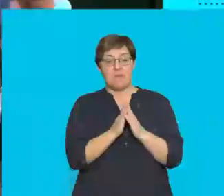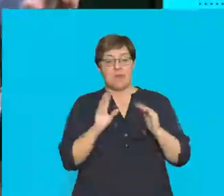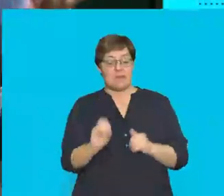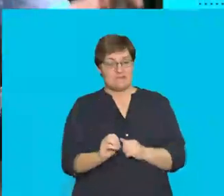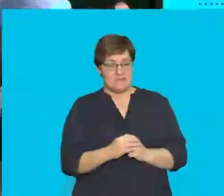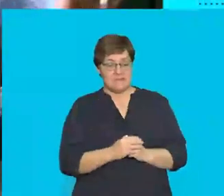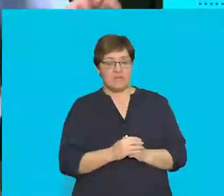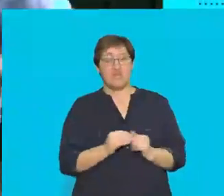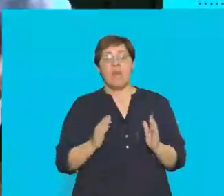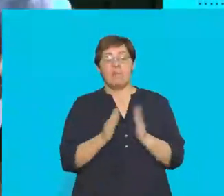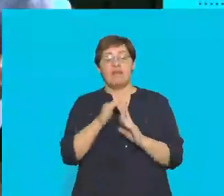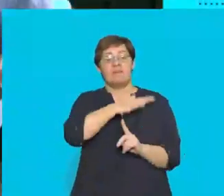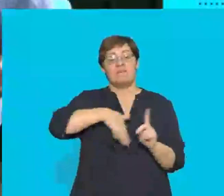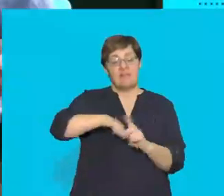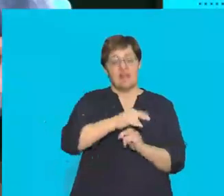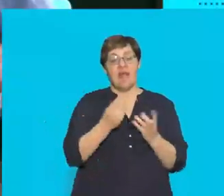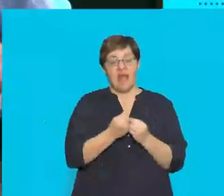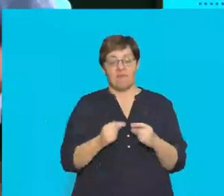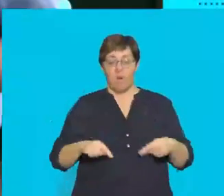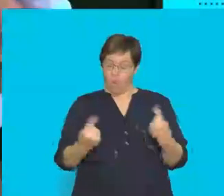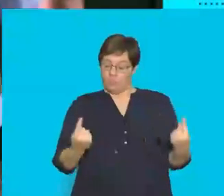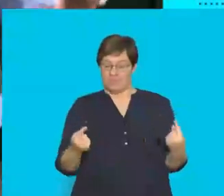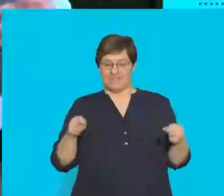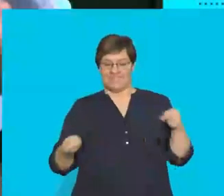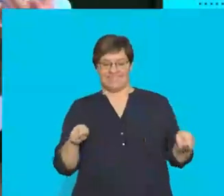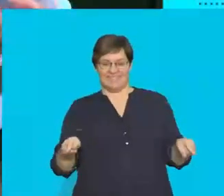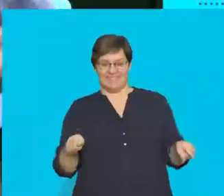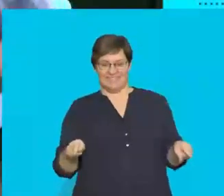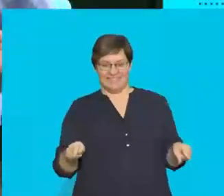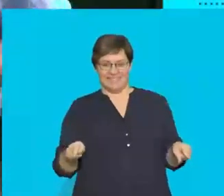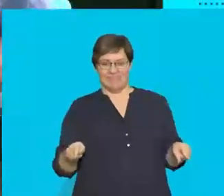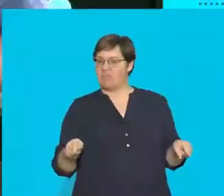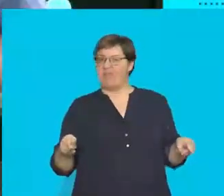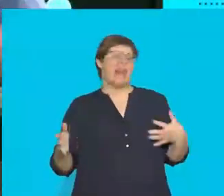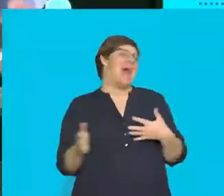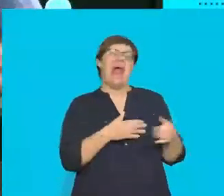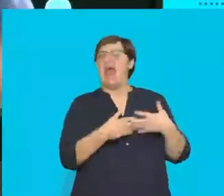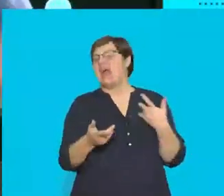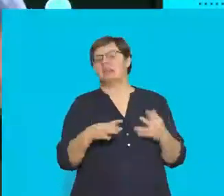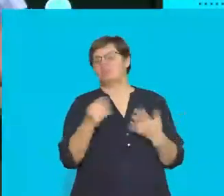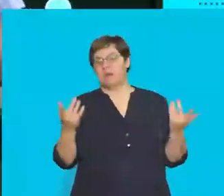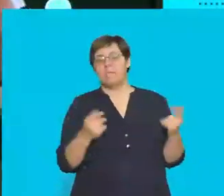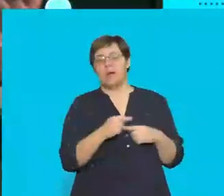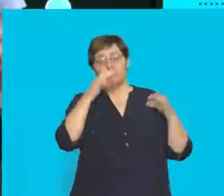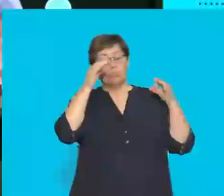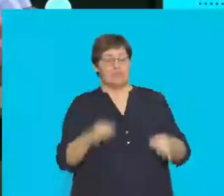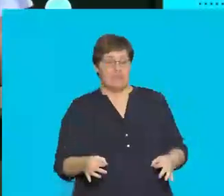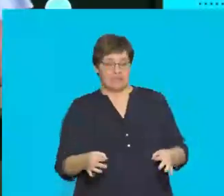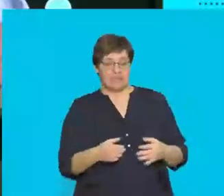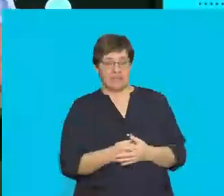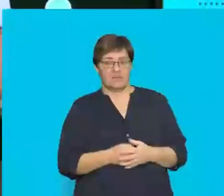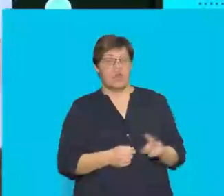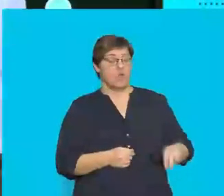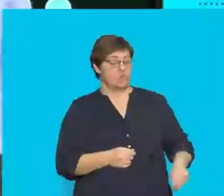we have two opposite poles. We could have chosen any letters, But we've decided to call them the North Pole